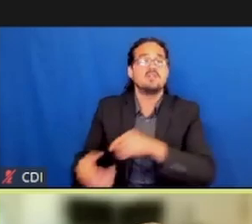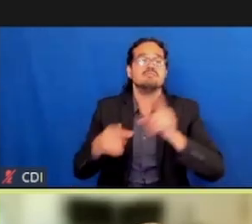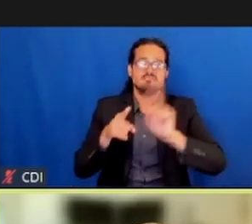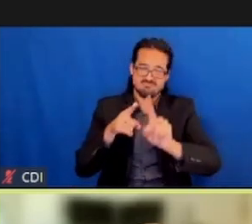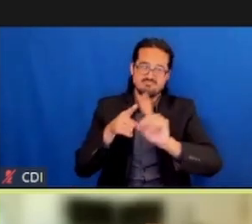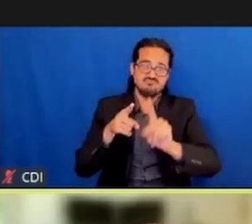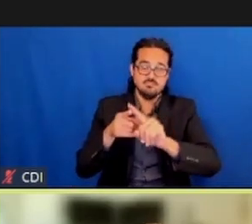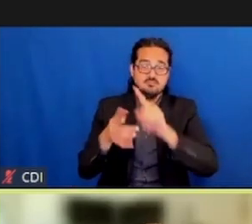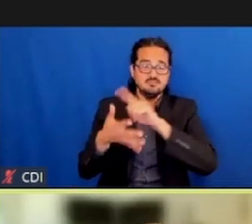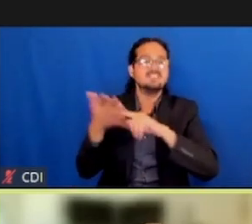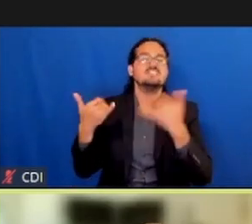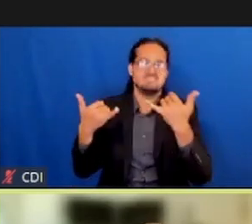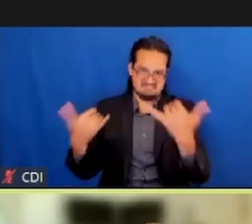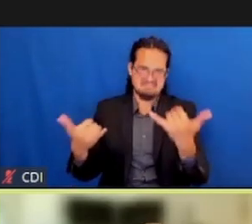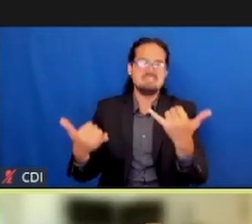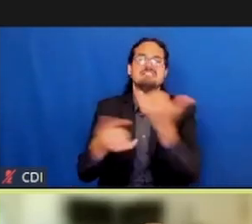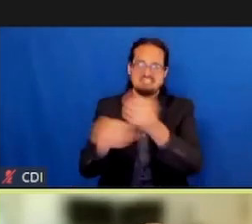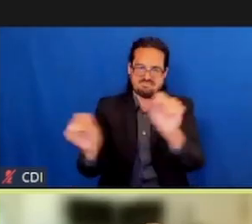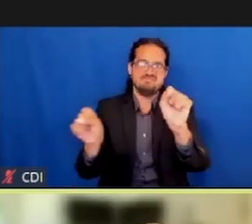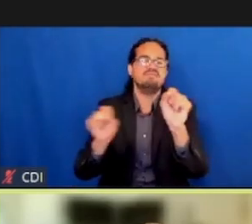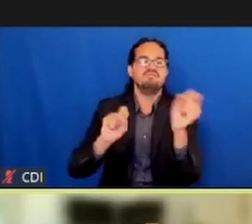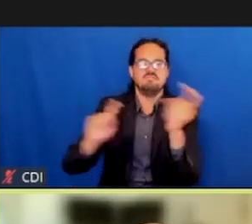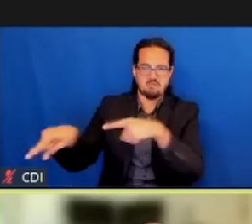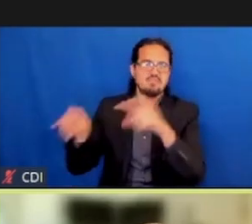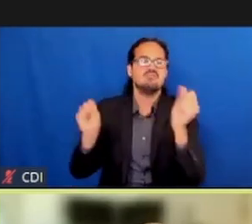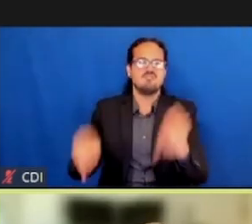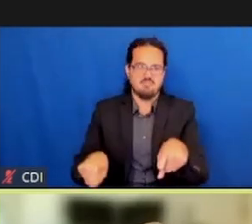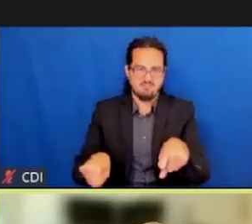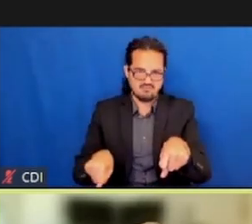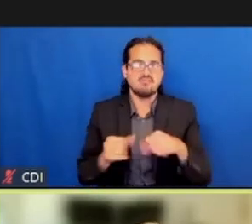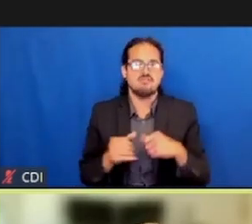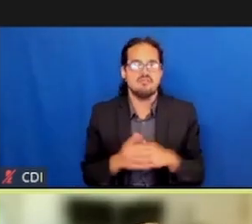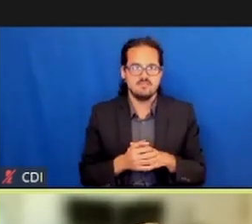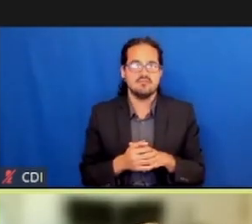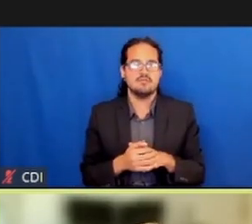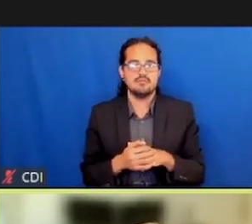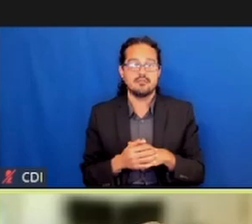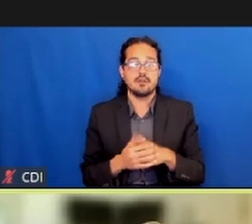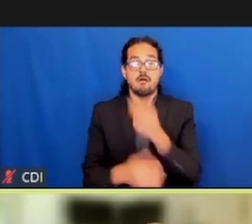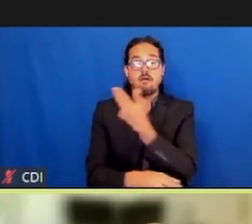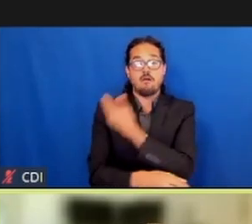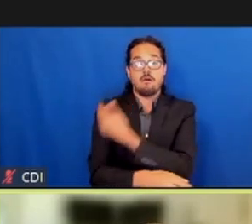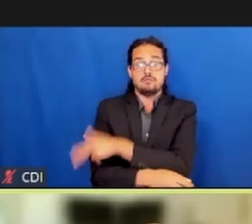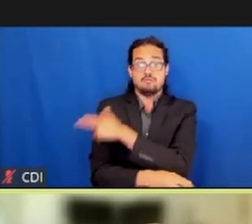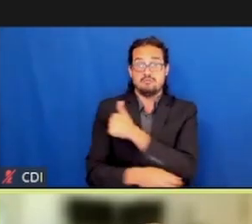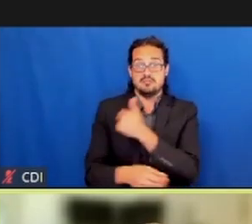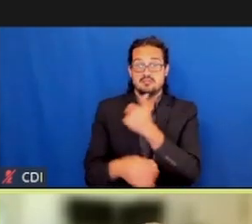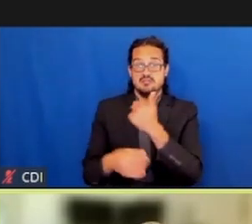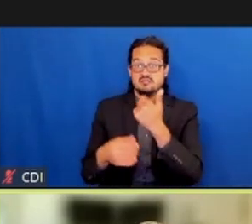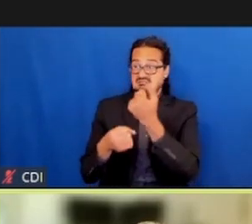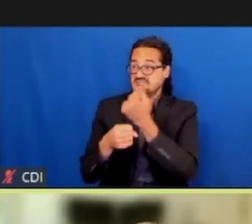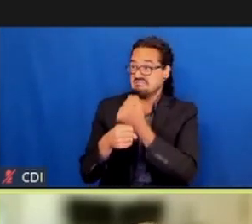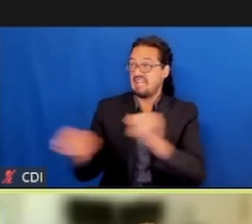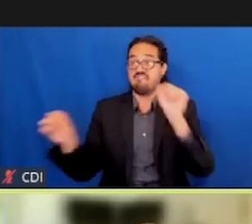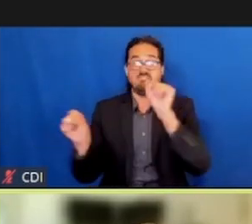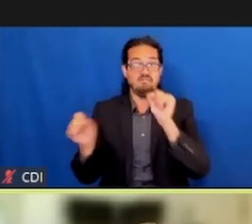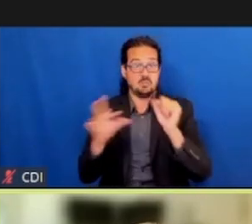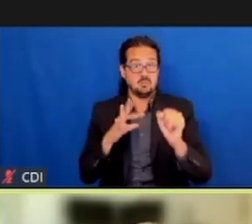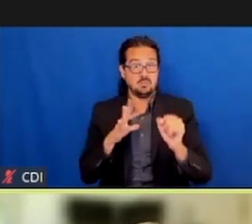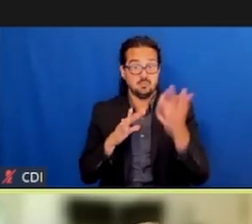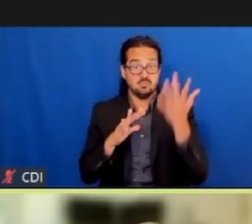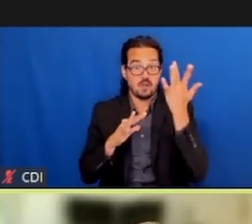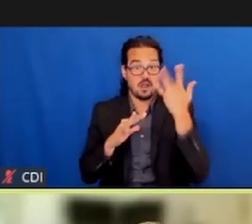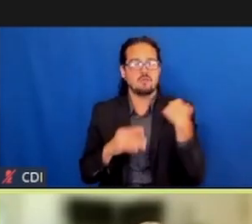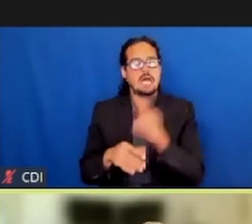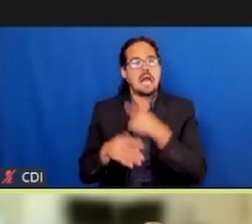because everybody's been using PPE like crazy, and it's so highly vaccinated here, and our county is so